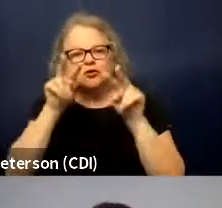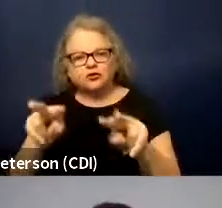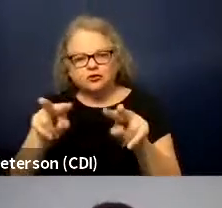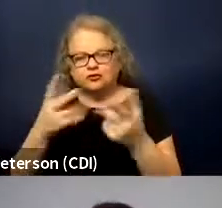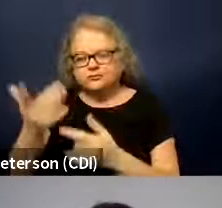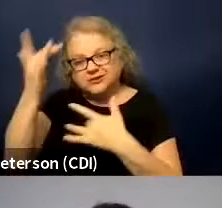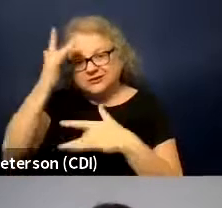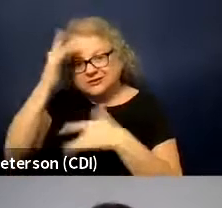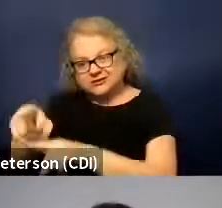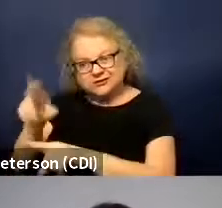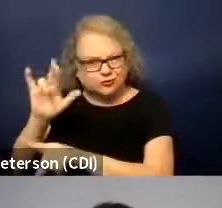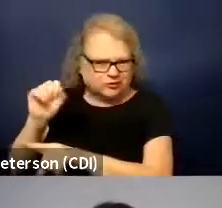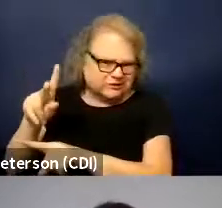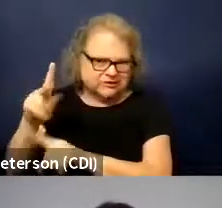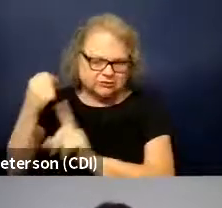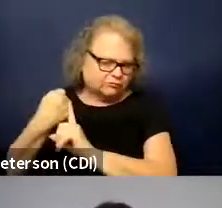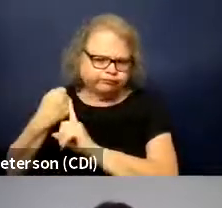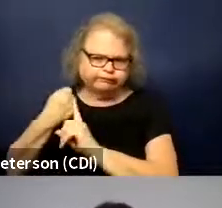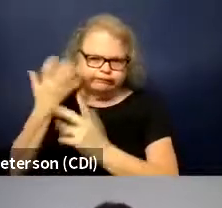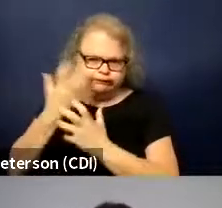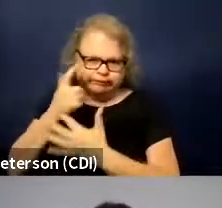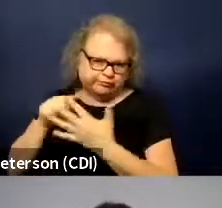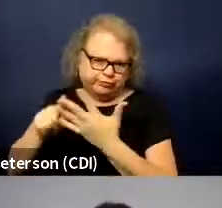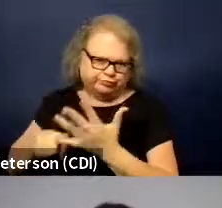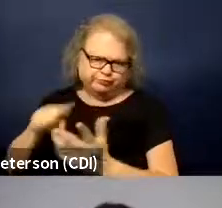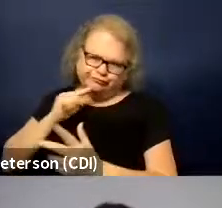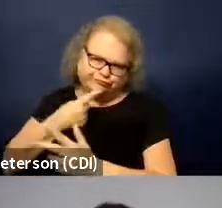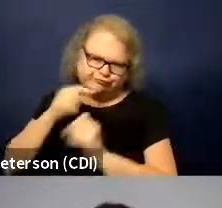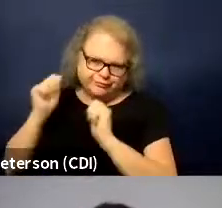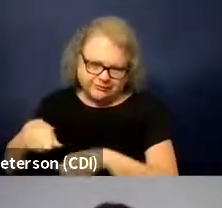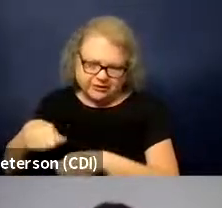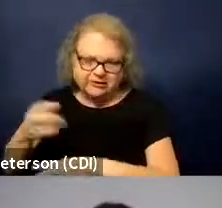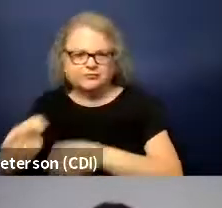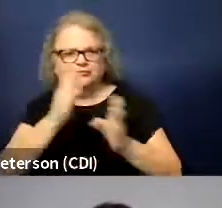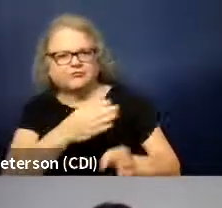exposed, whether you would have serious illness.